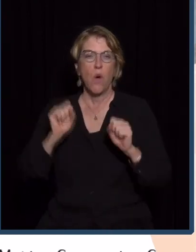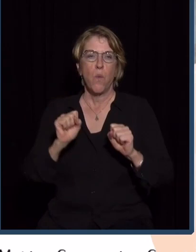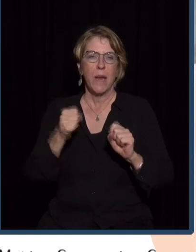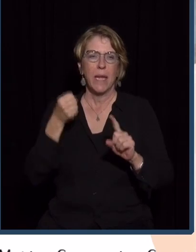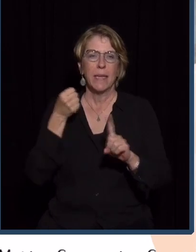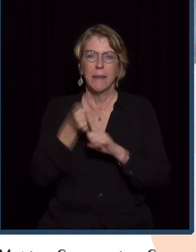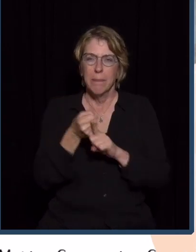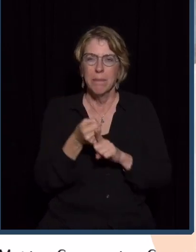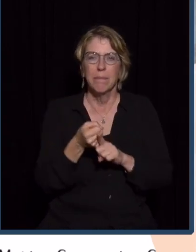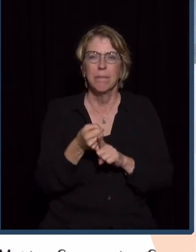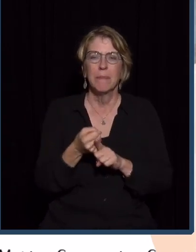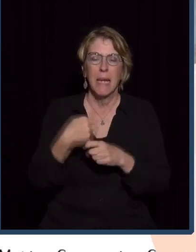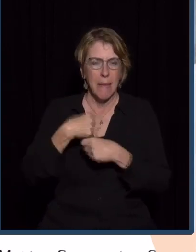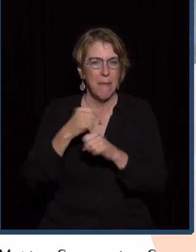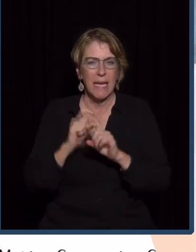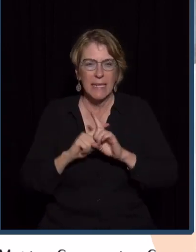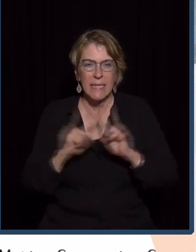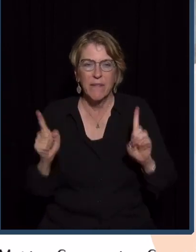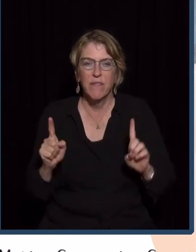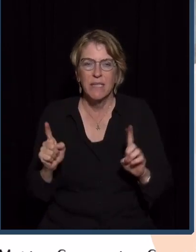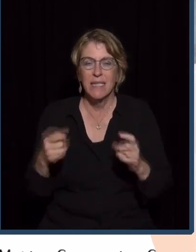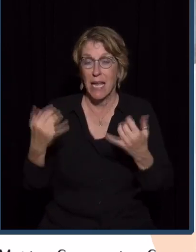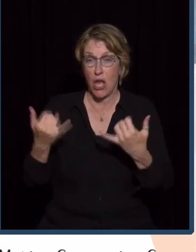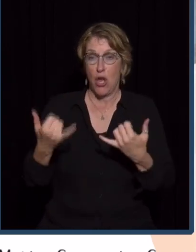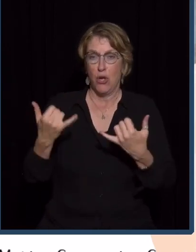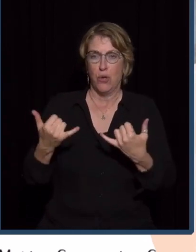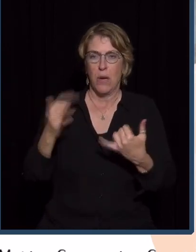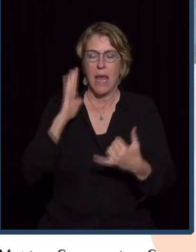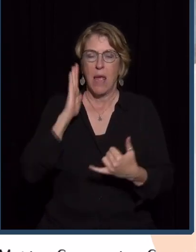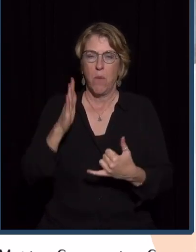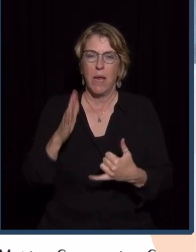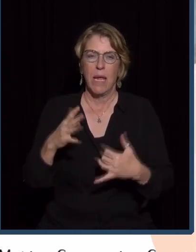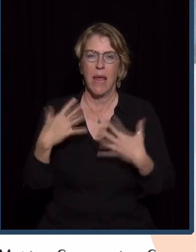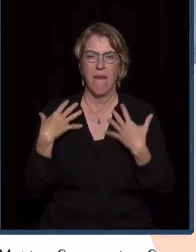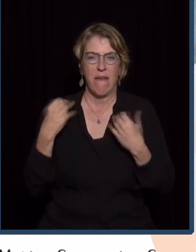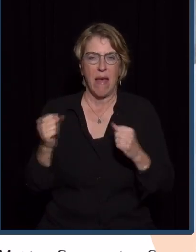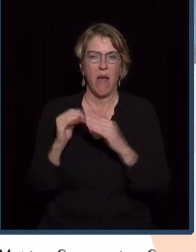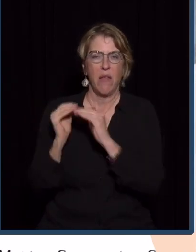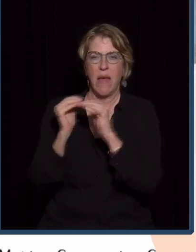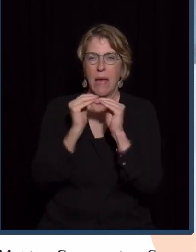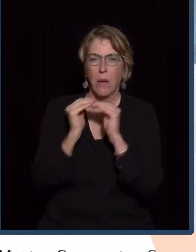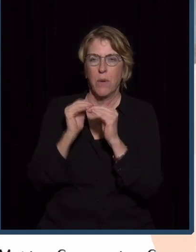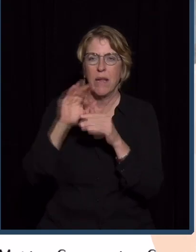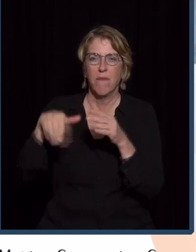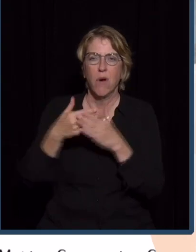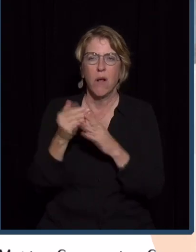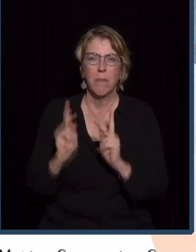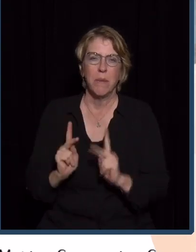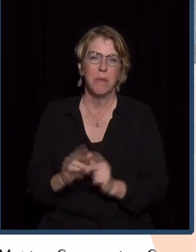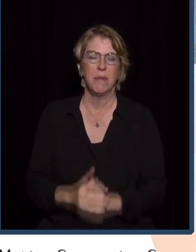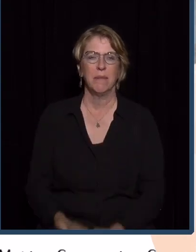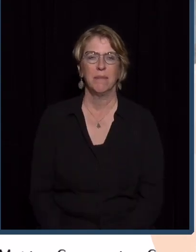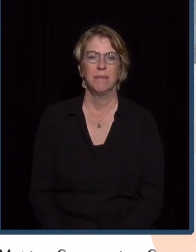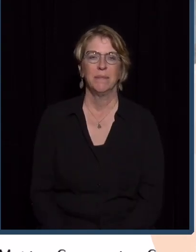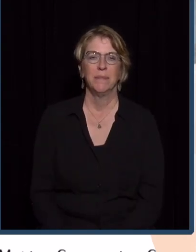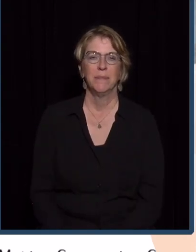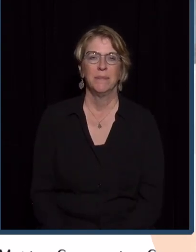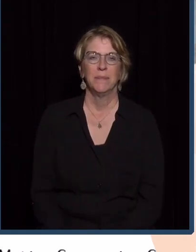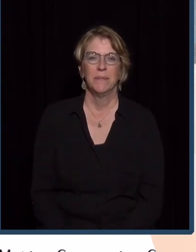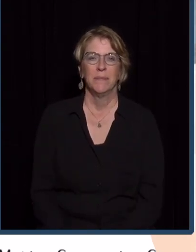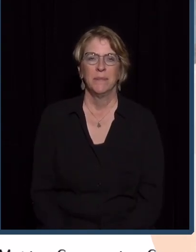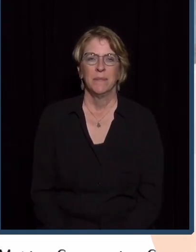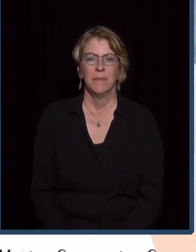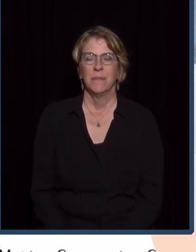world. And I know that together tonight we can achieve health equity for all. Next up, I want to share